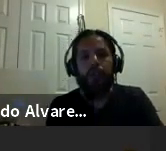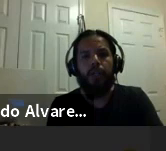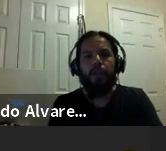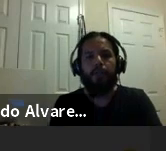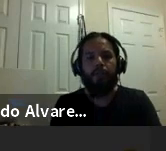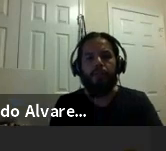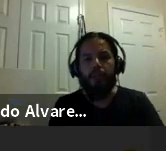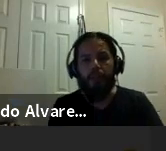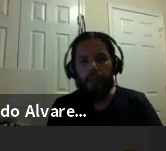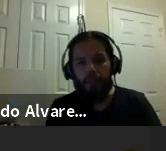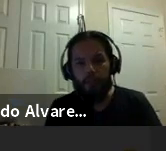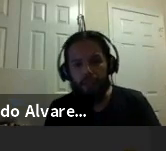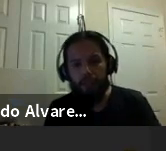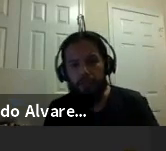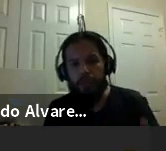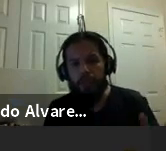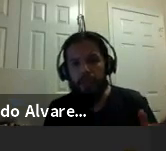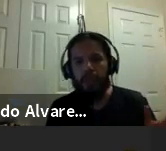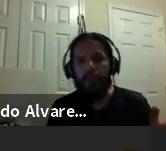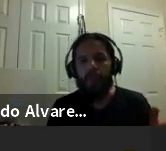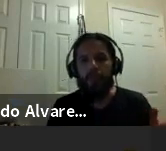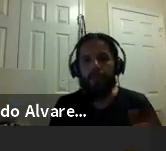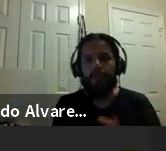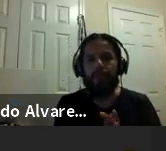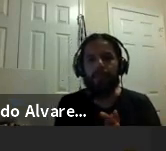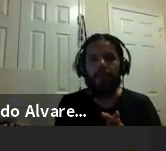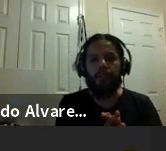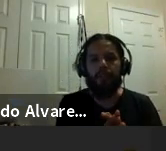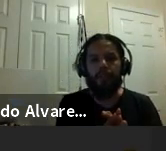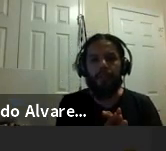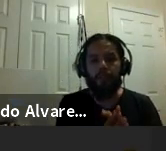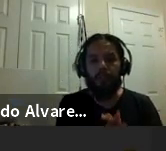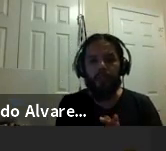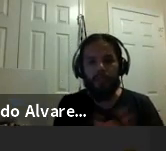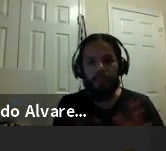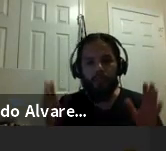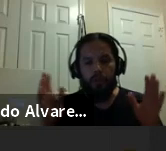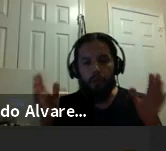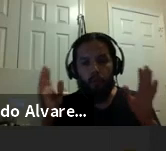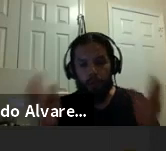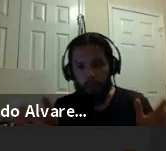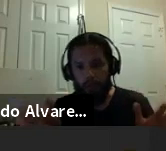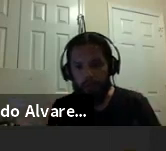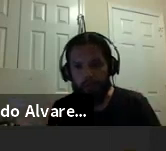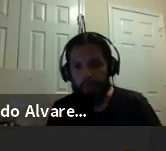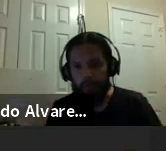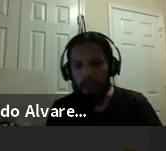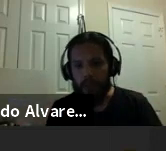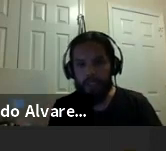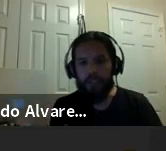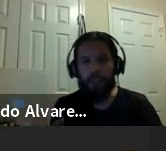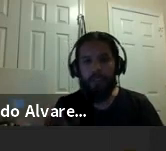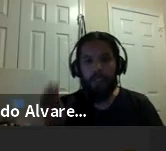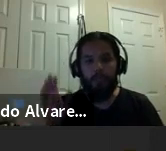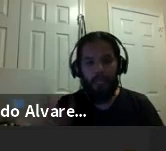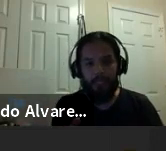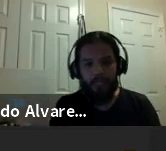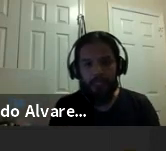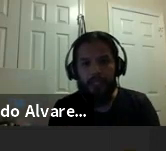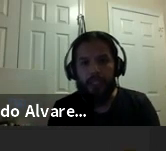So because of that, I reduced the mural to only one wall that is going to